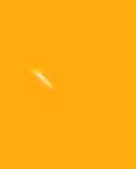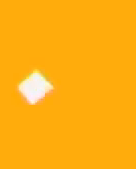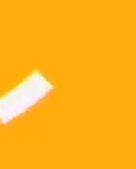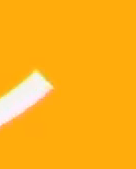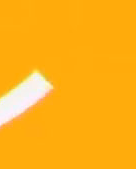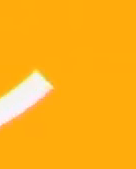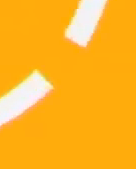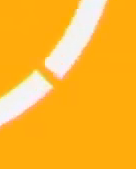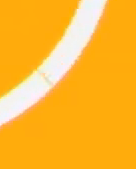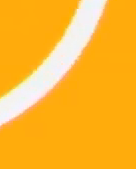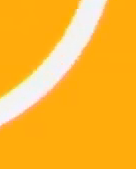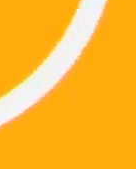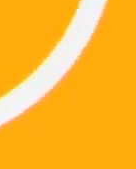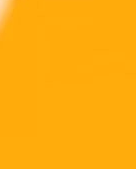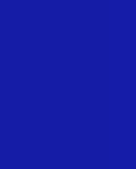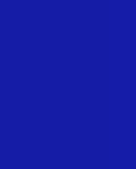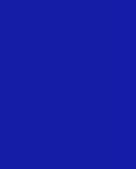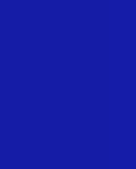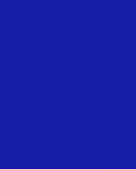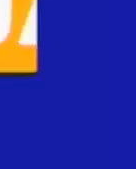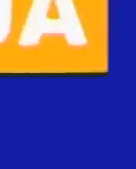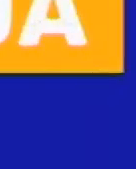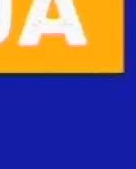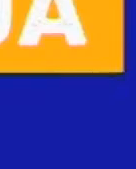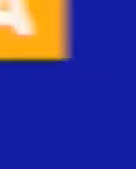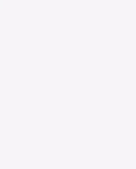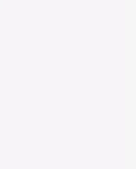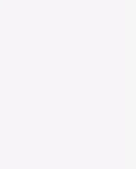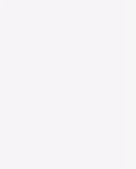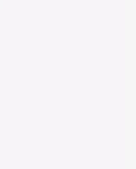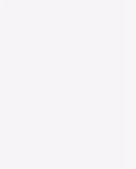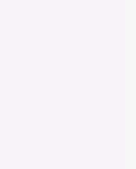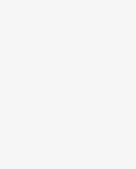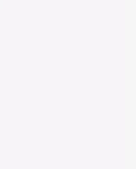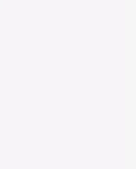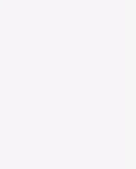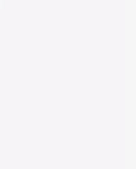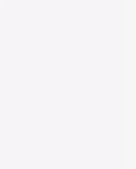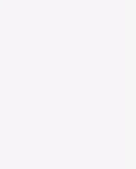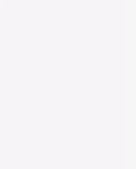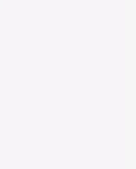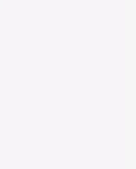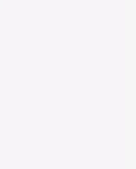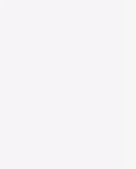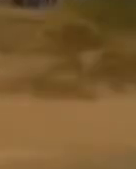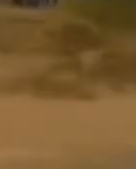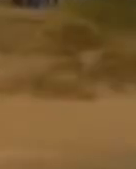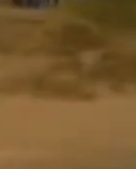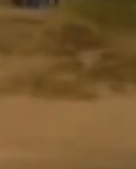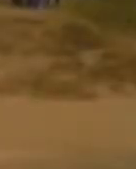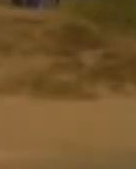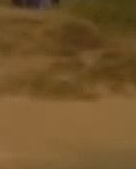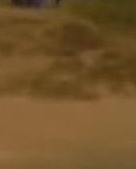www.quickbid.co.ke. Kumbuka, bid ya chini zaidi ya kipekee ndio hununua. QuickBid, bidhaa bora kwa bei ya chini.